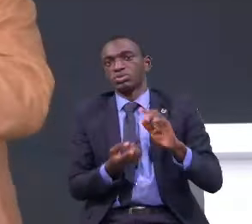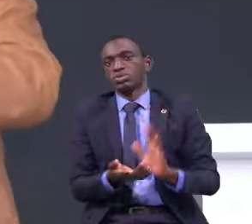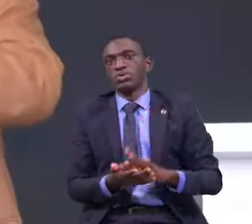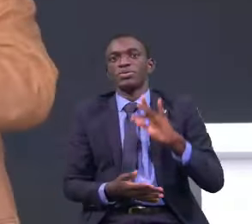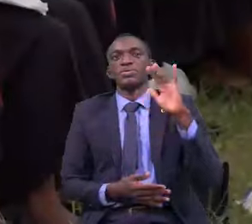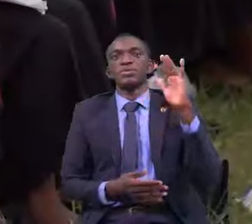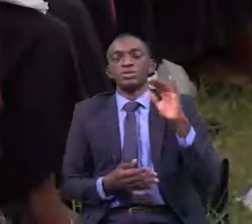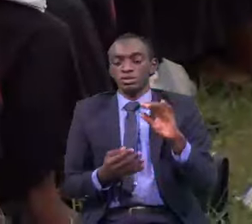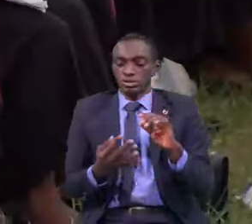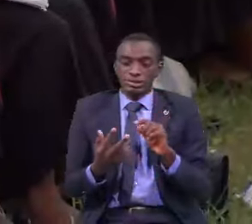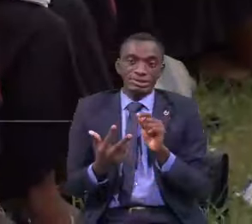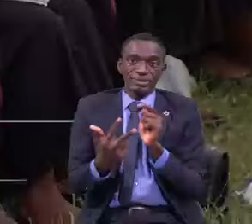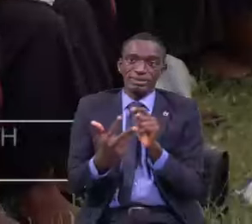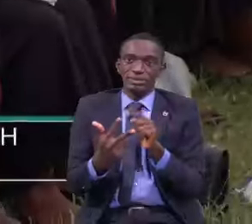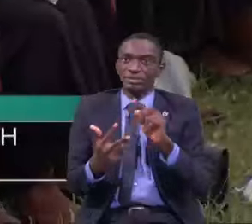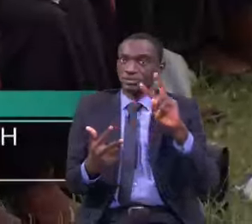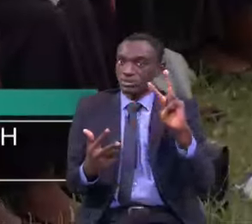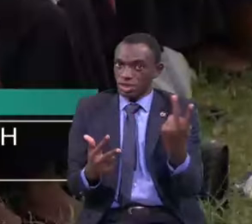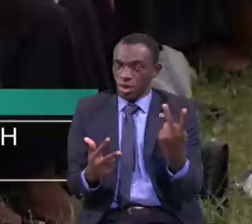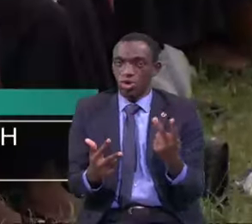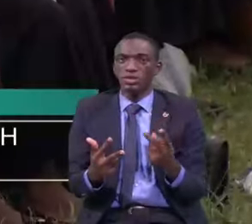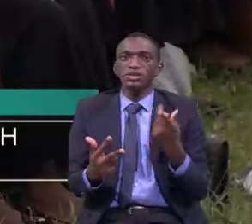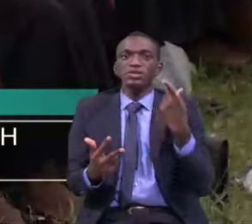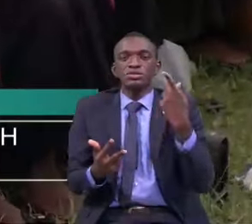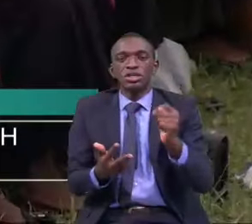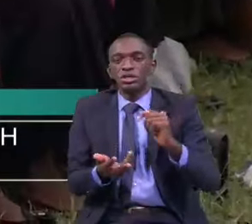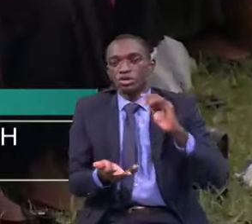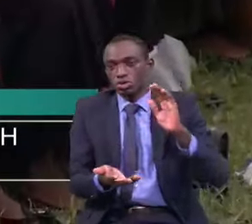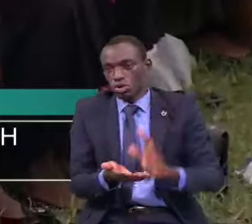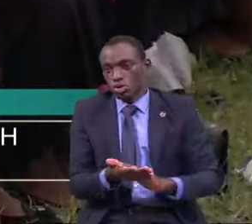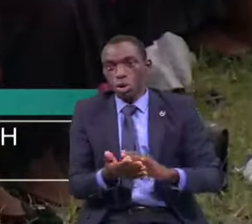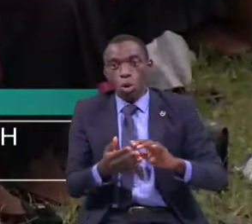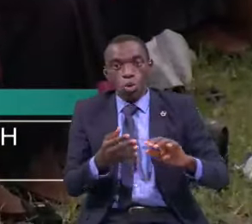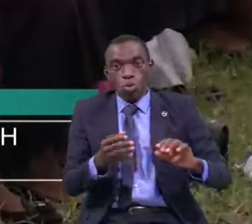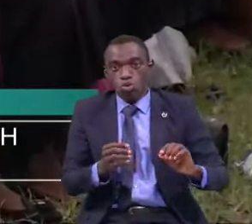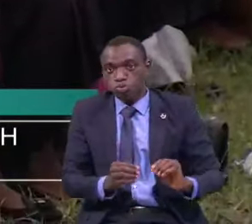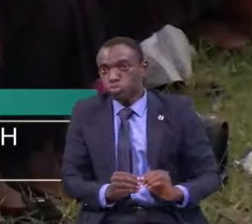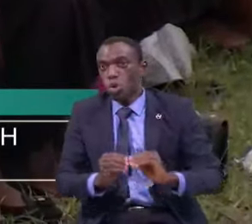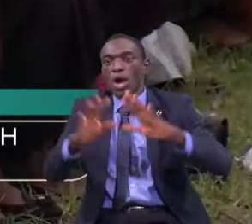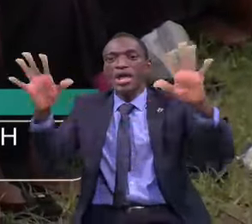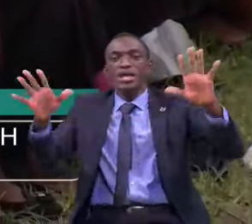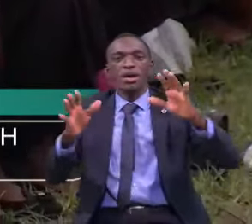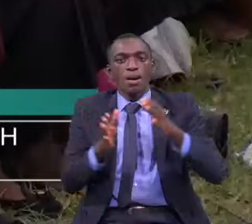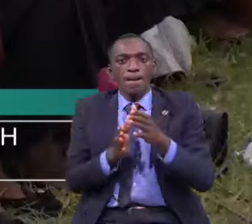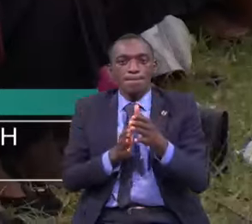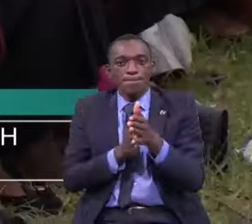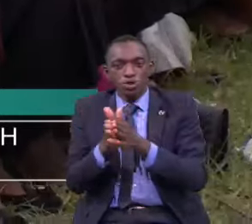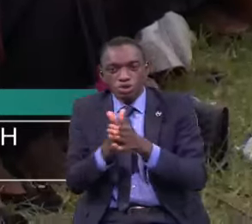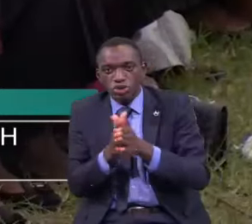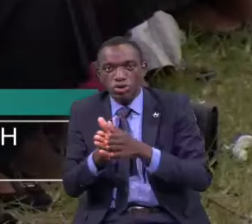Number two, the glowing pursuit for of growth in goodness.